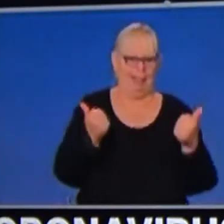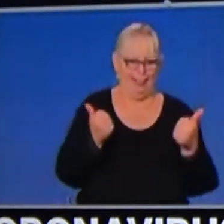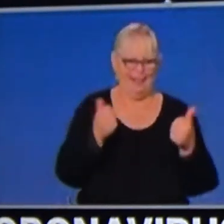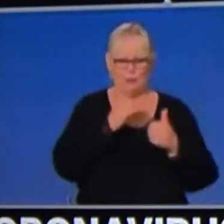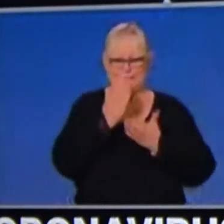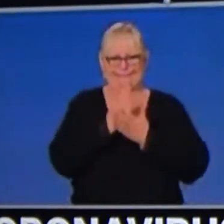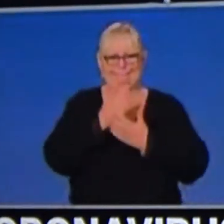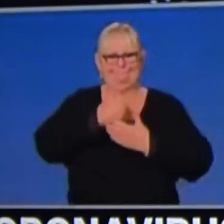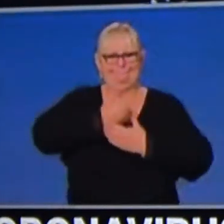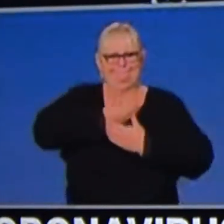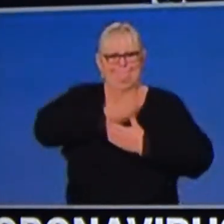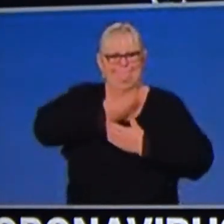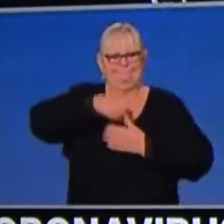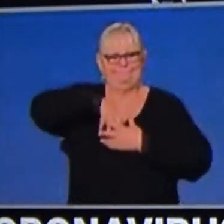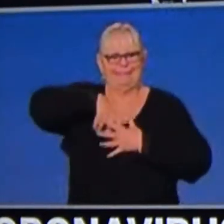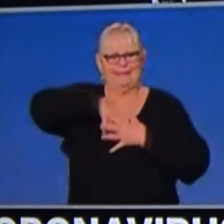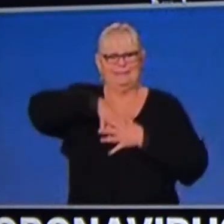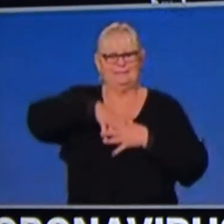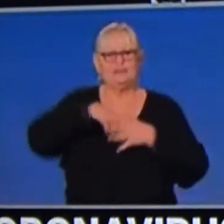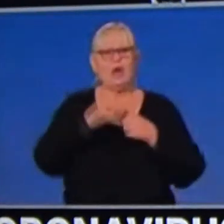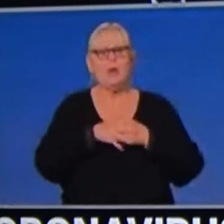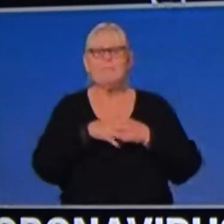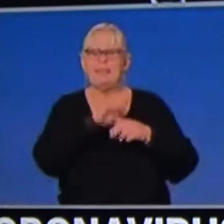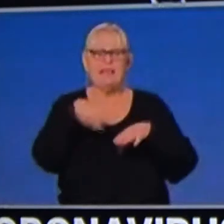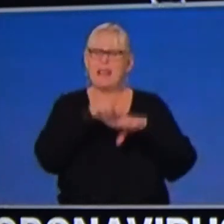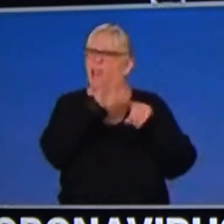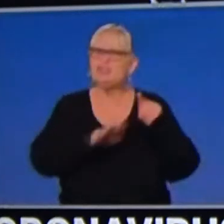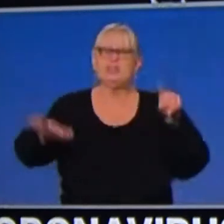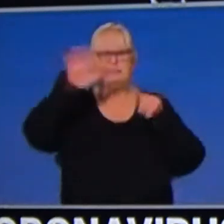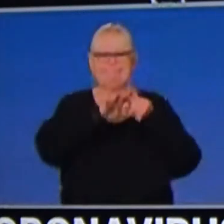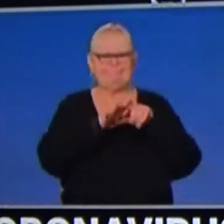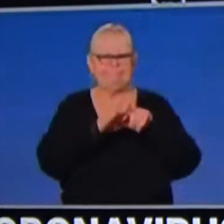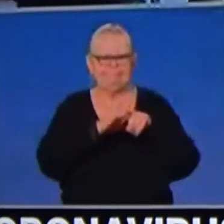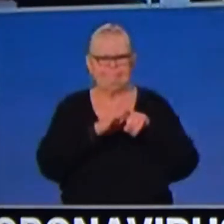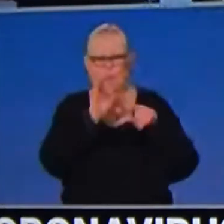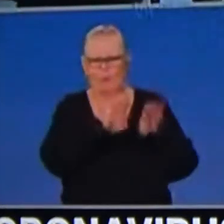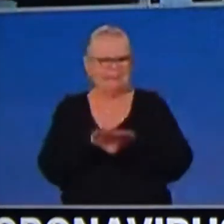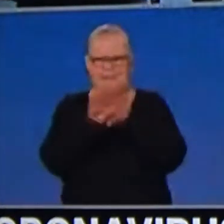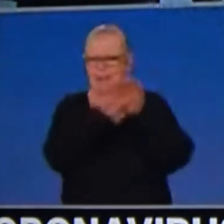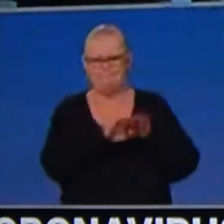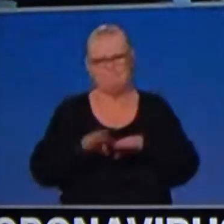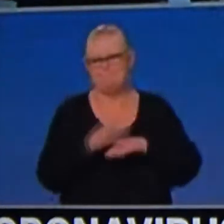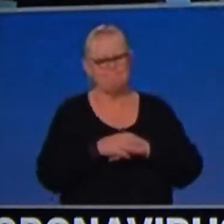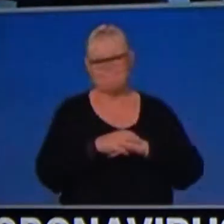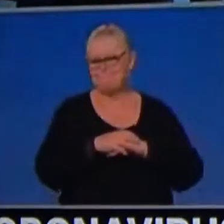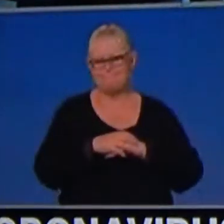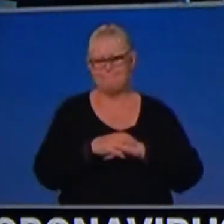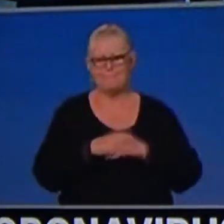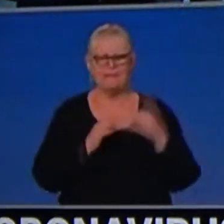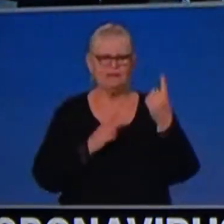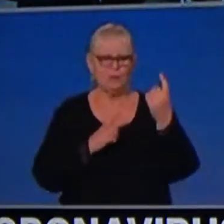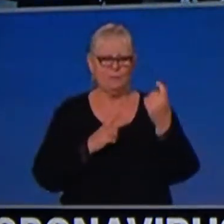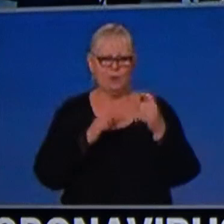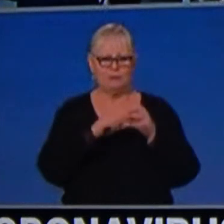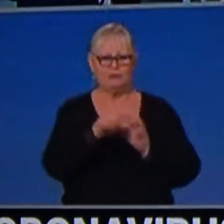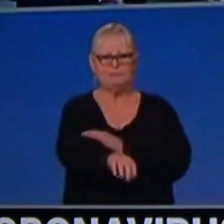towards a nationally consistent algorithm to determine recovery at the moment. I'm going to go to Brett and then... Yeah,